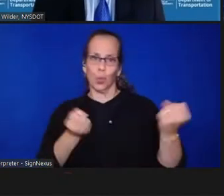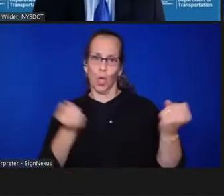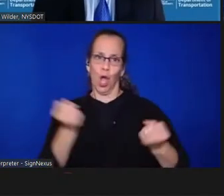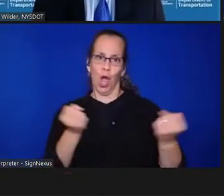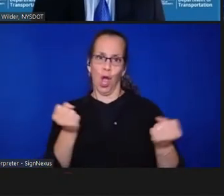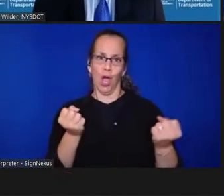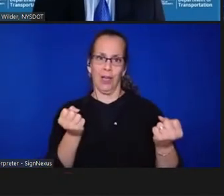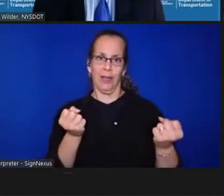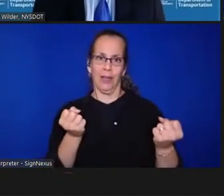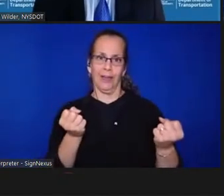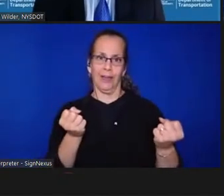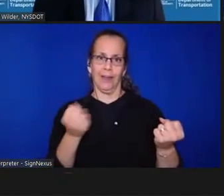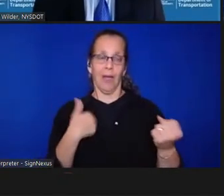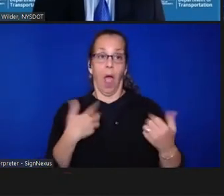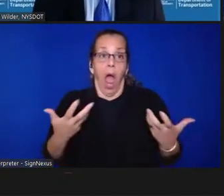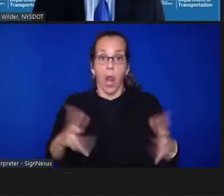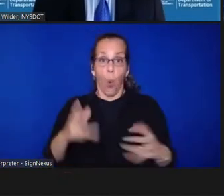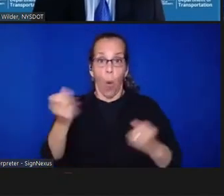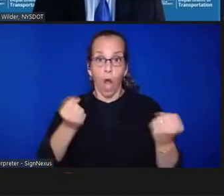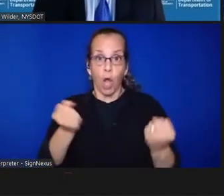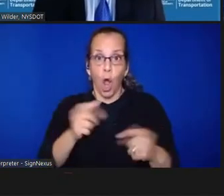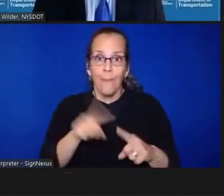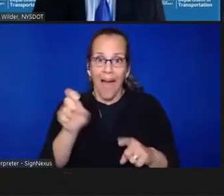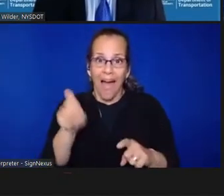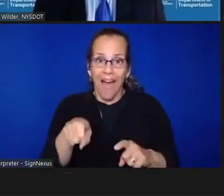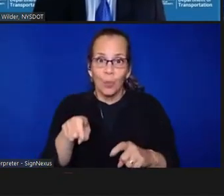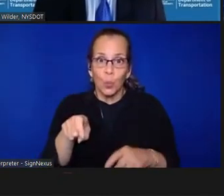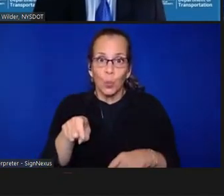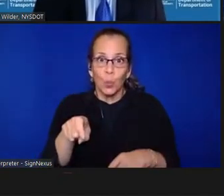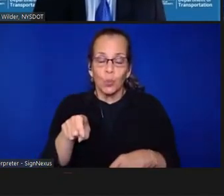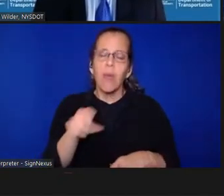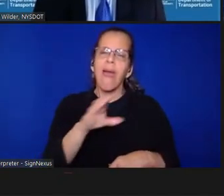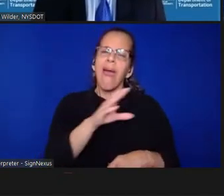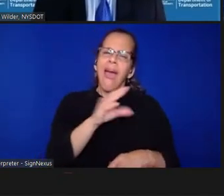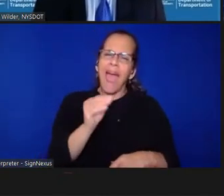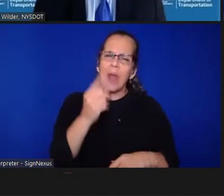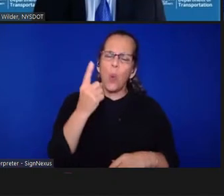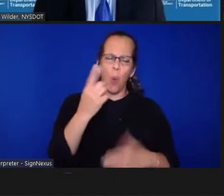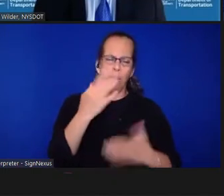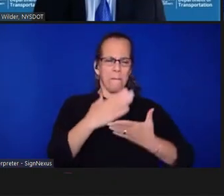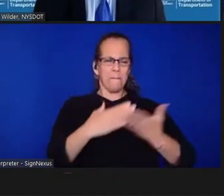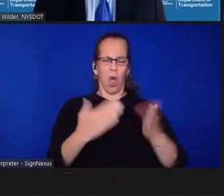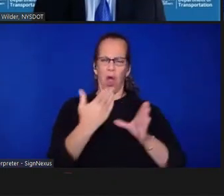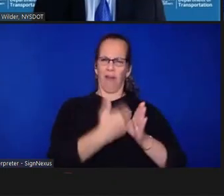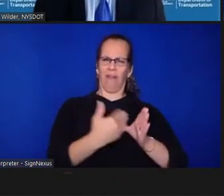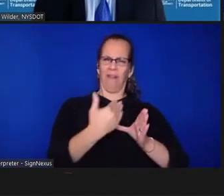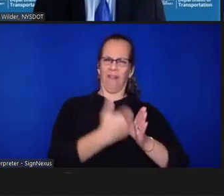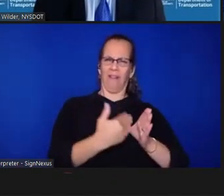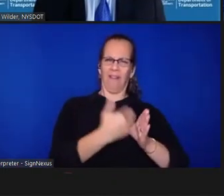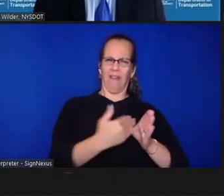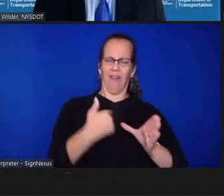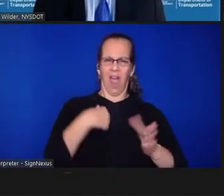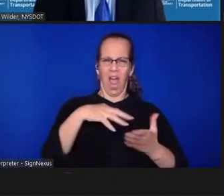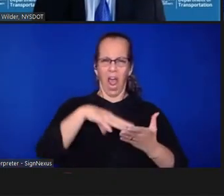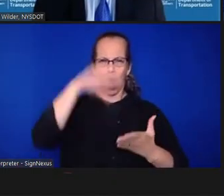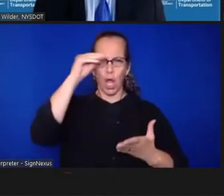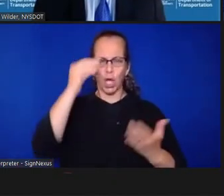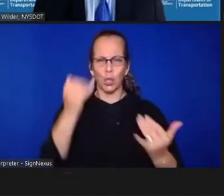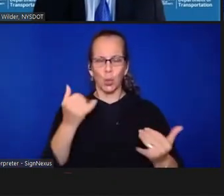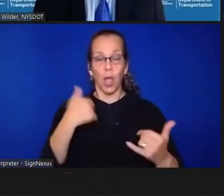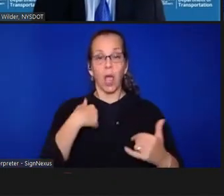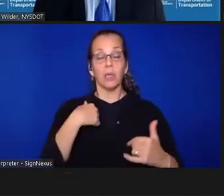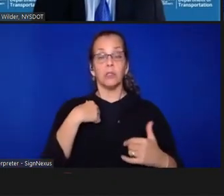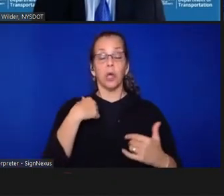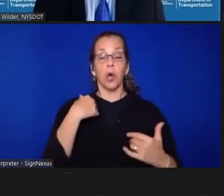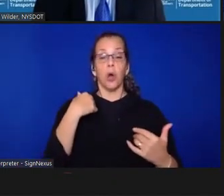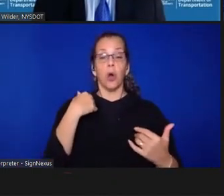to and also the part that was kind of disturbing the need to find out about today is that so when I get out of